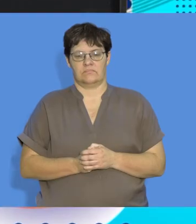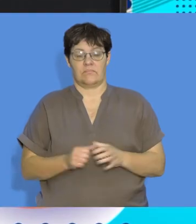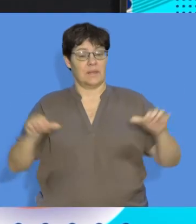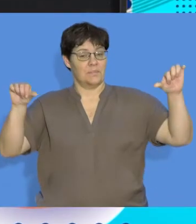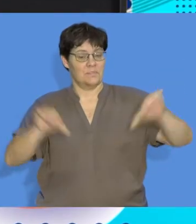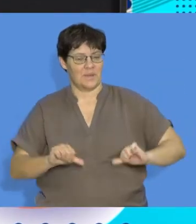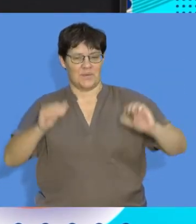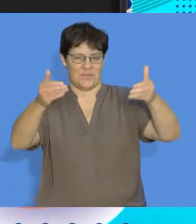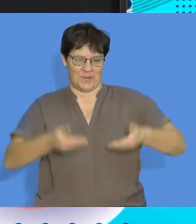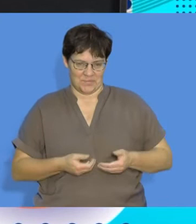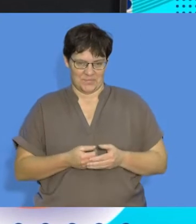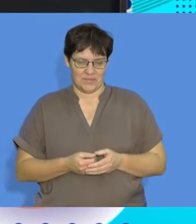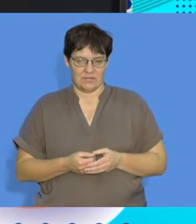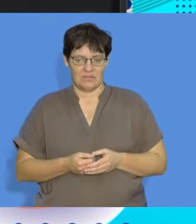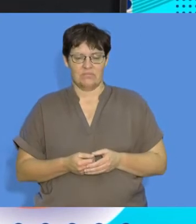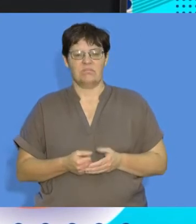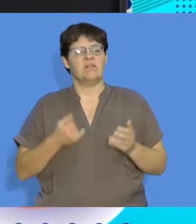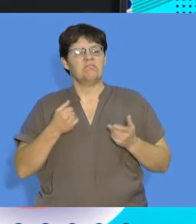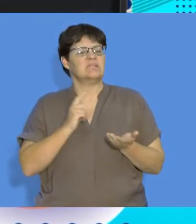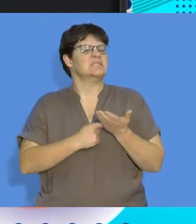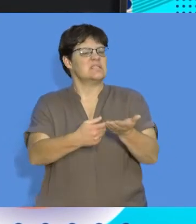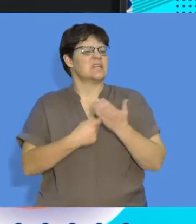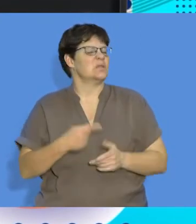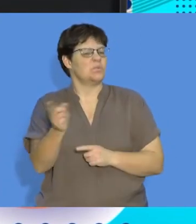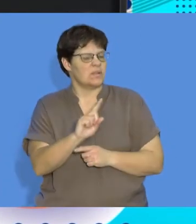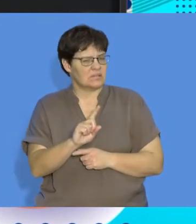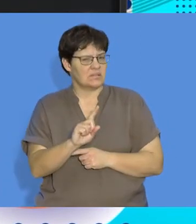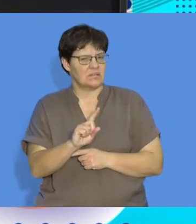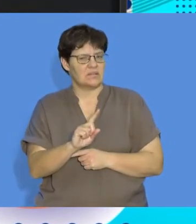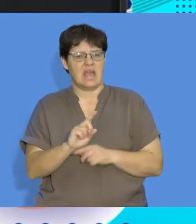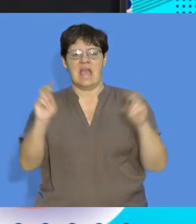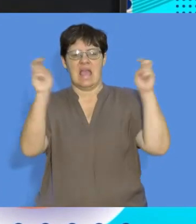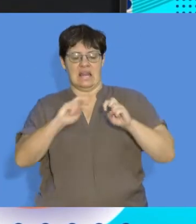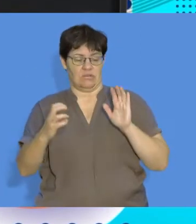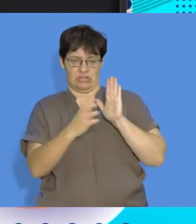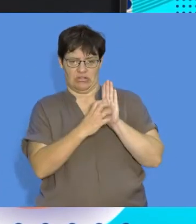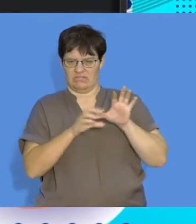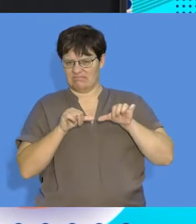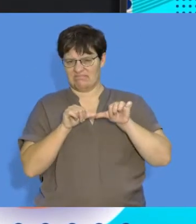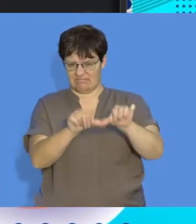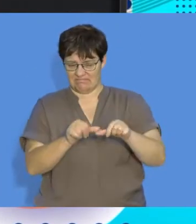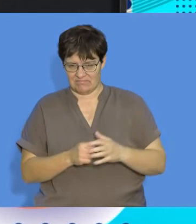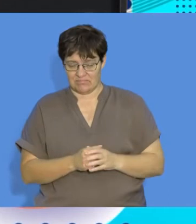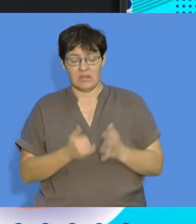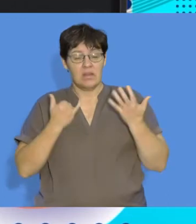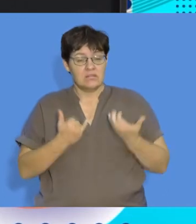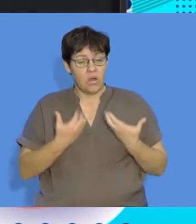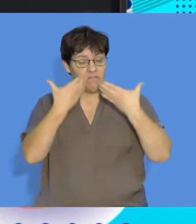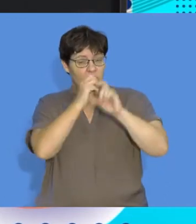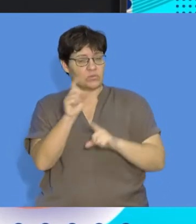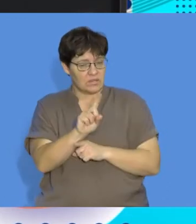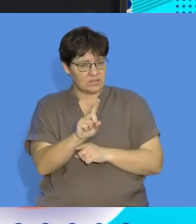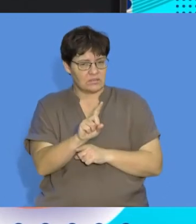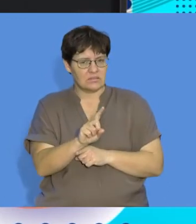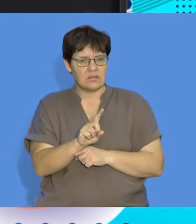Welcome back to our session. We are still discussing electric circuits, but now we want to change and focus our attention on